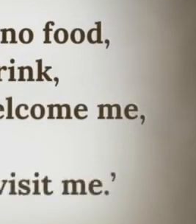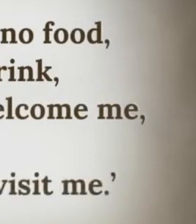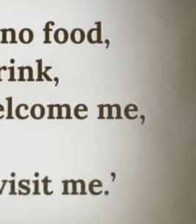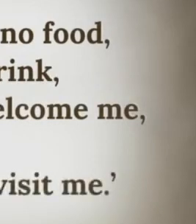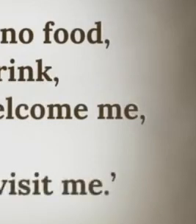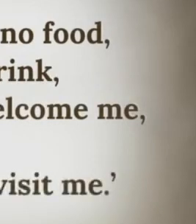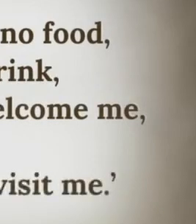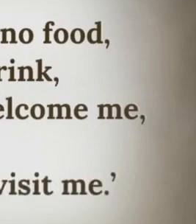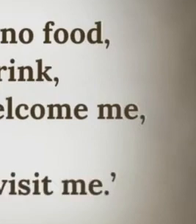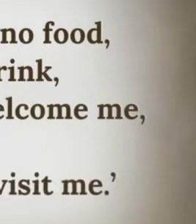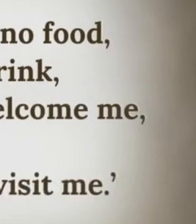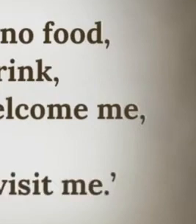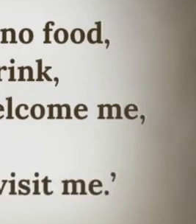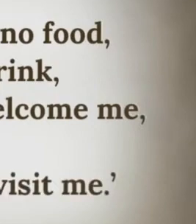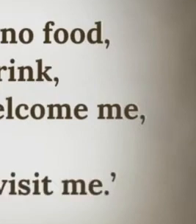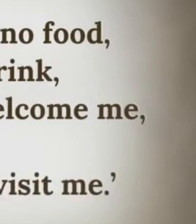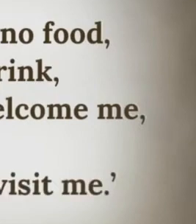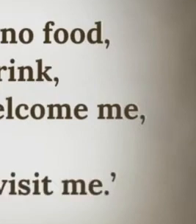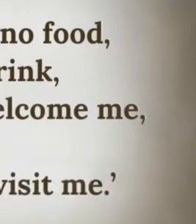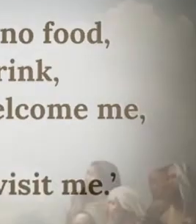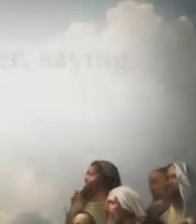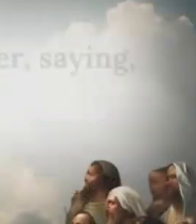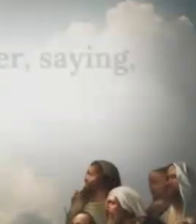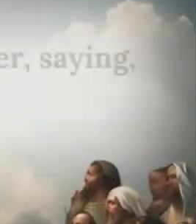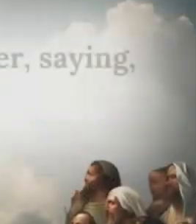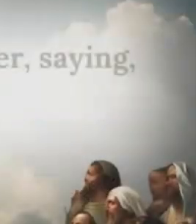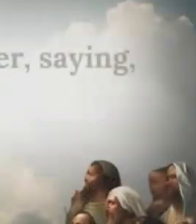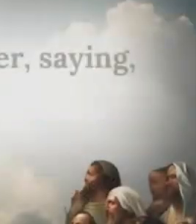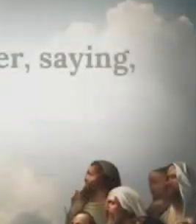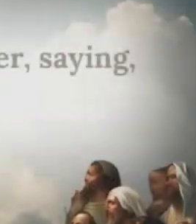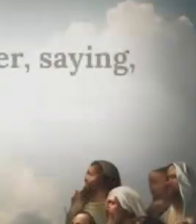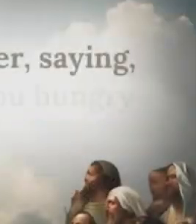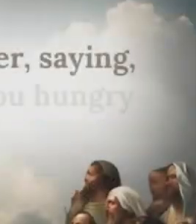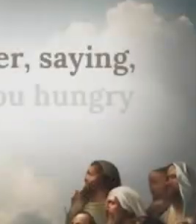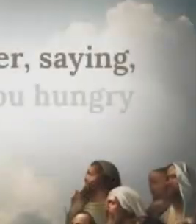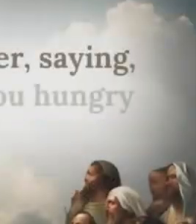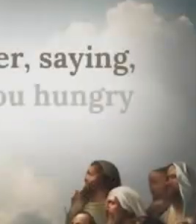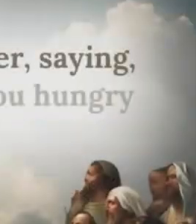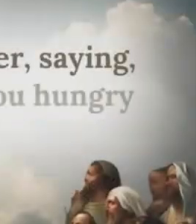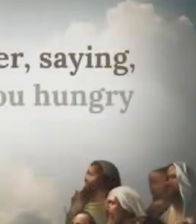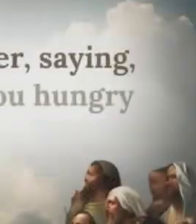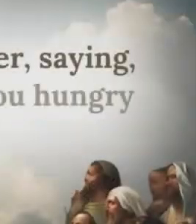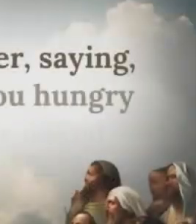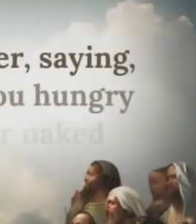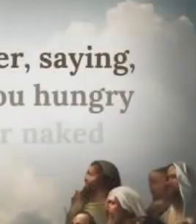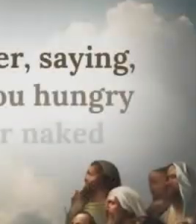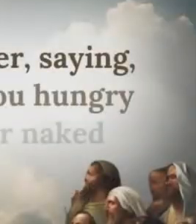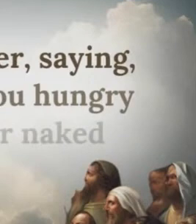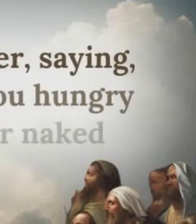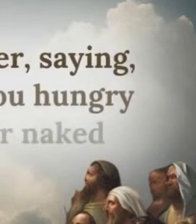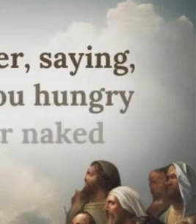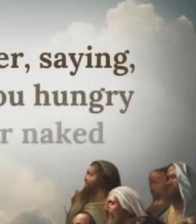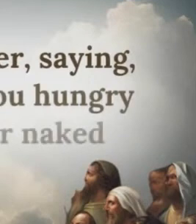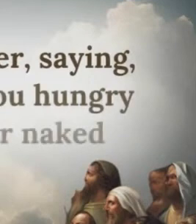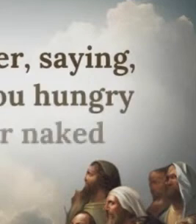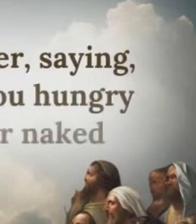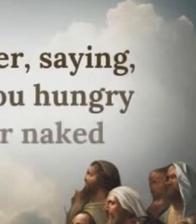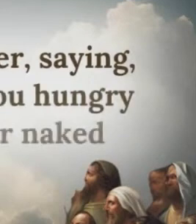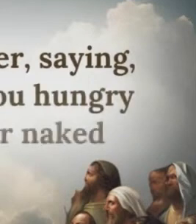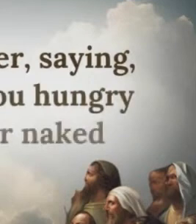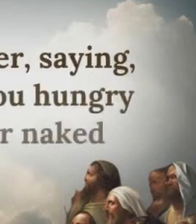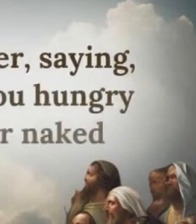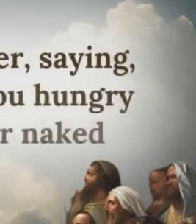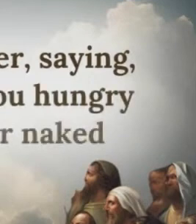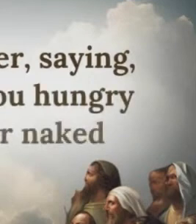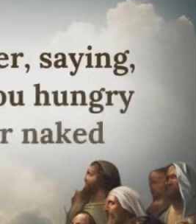and in prison, and you did not visit me.' Then they also will answer, saying, 'Lord,